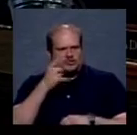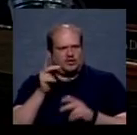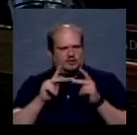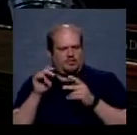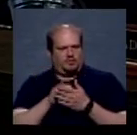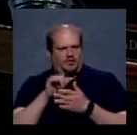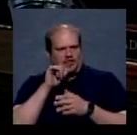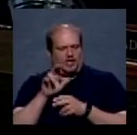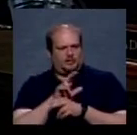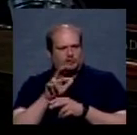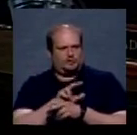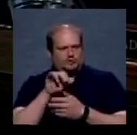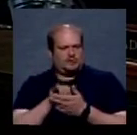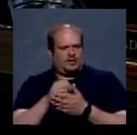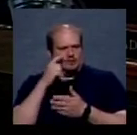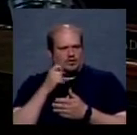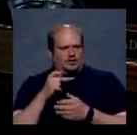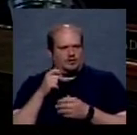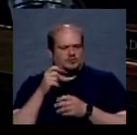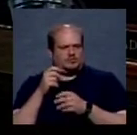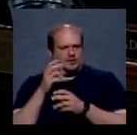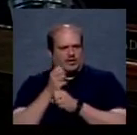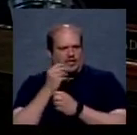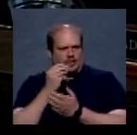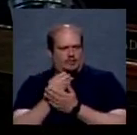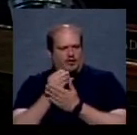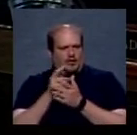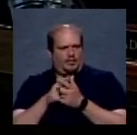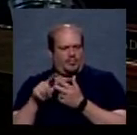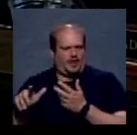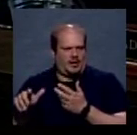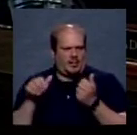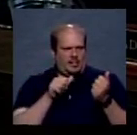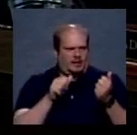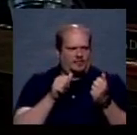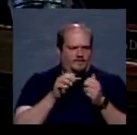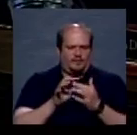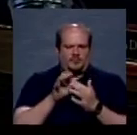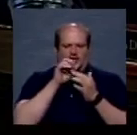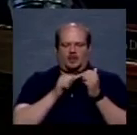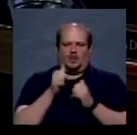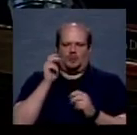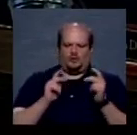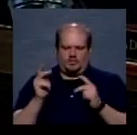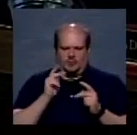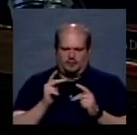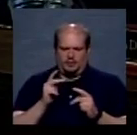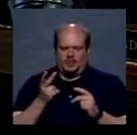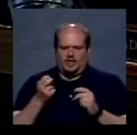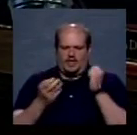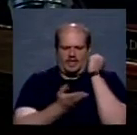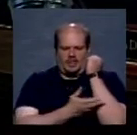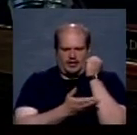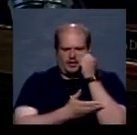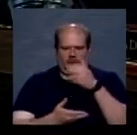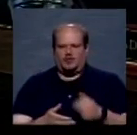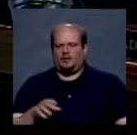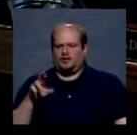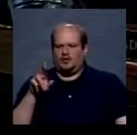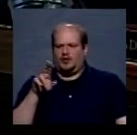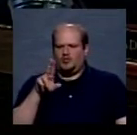don't use them because they get their money, then they leave, particularly with old people. and he had it cut, and Roosevelt